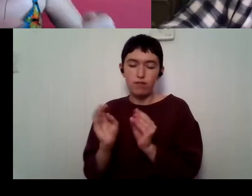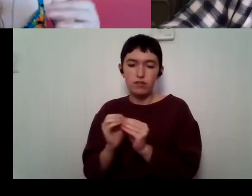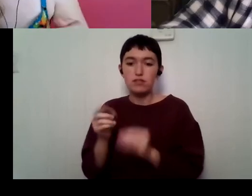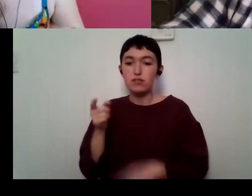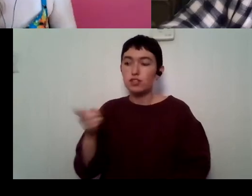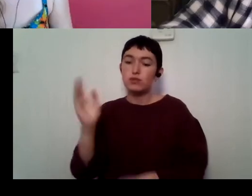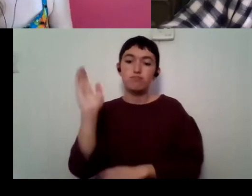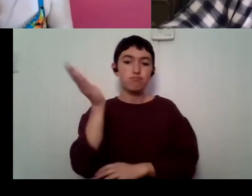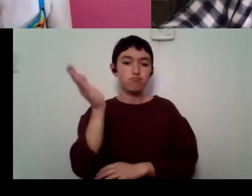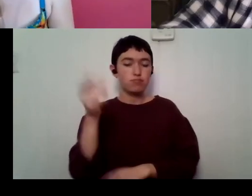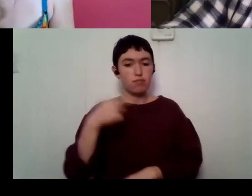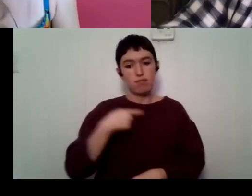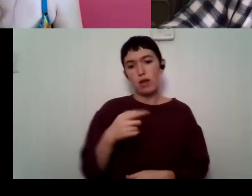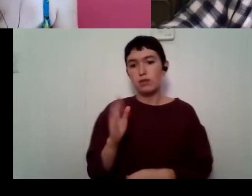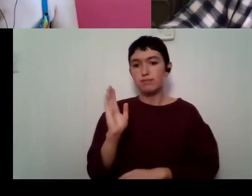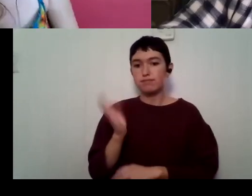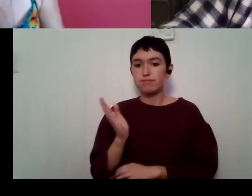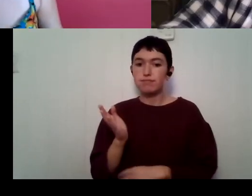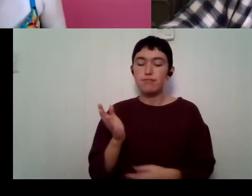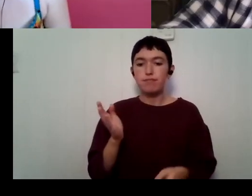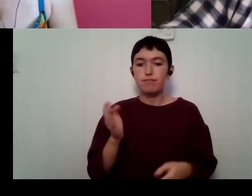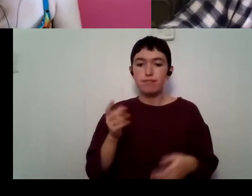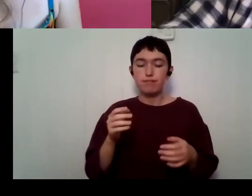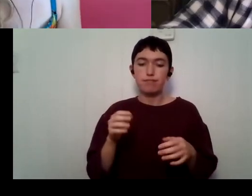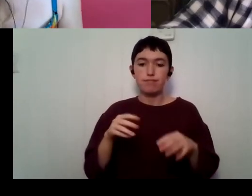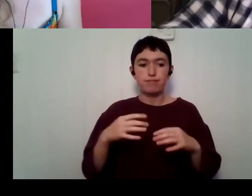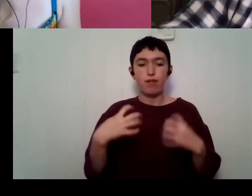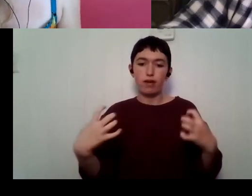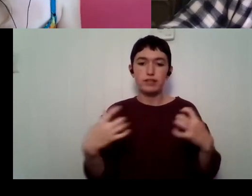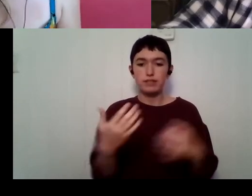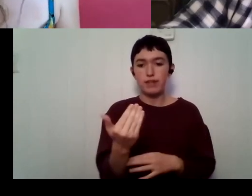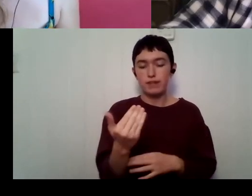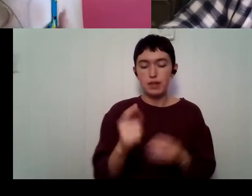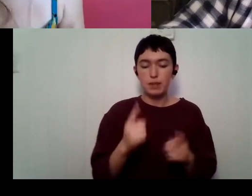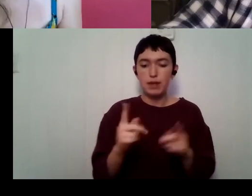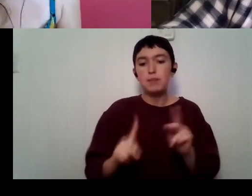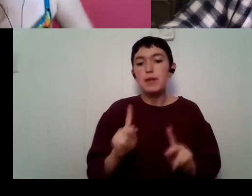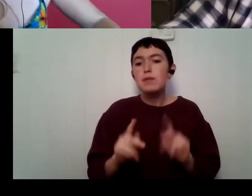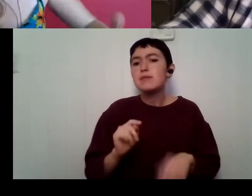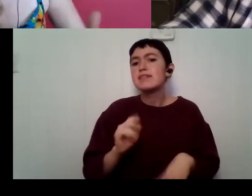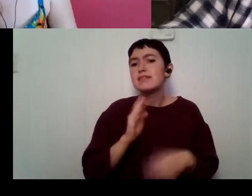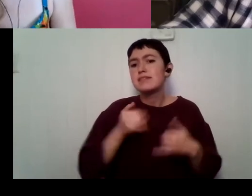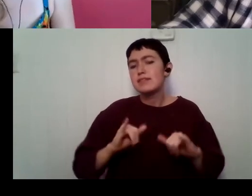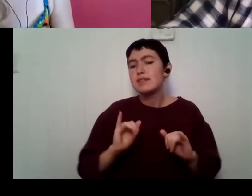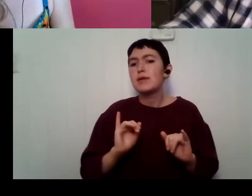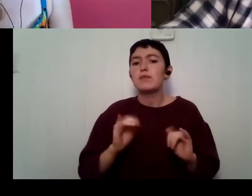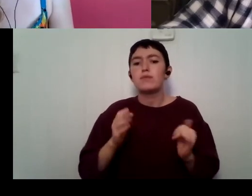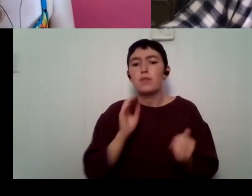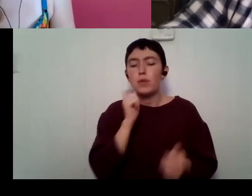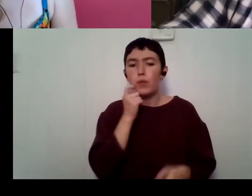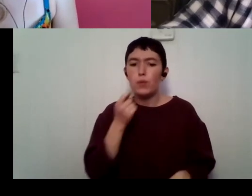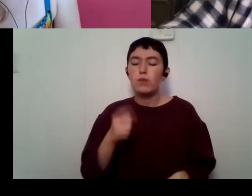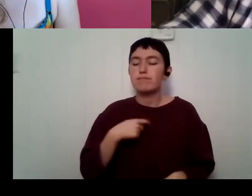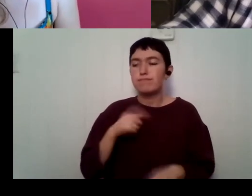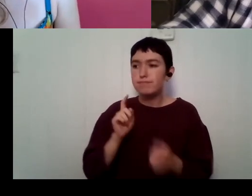was giving a talk to like 15 people, you know what I mean? Like, yeah. But it was still really cool to meet her. She was very tired. The second time was after a